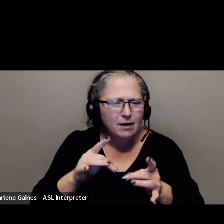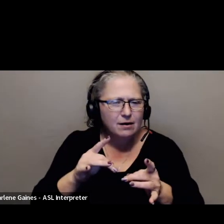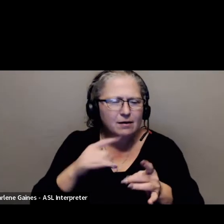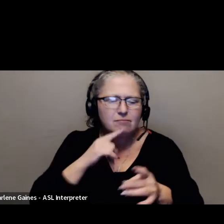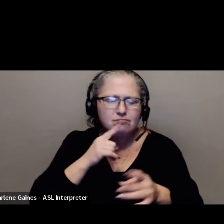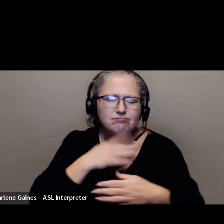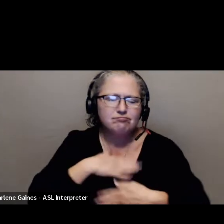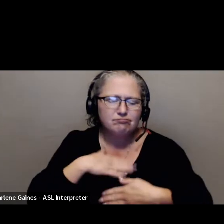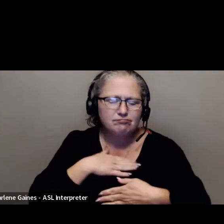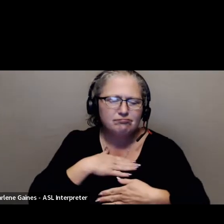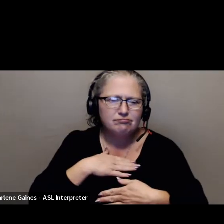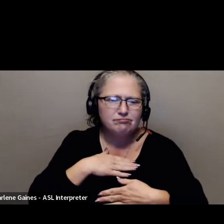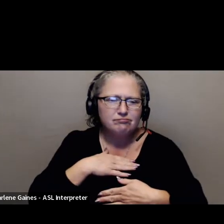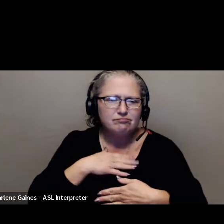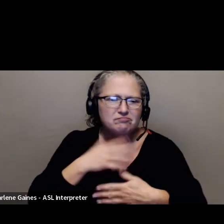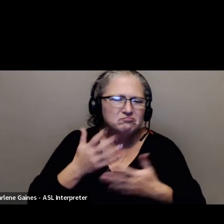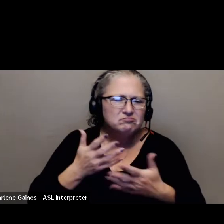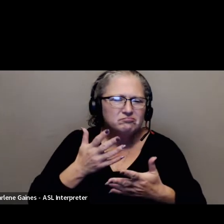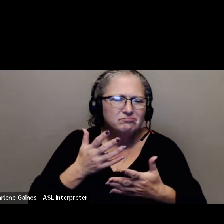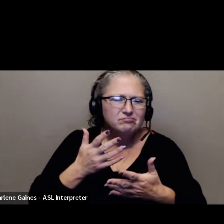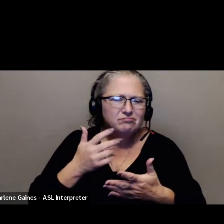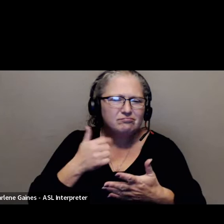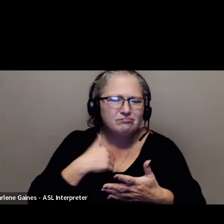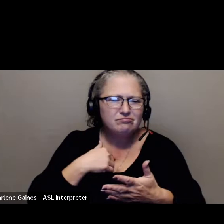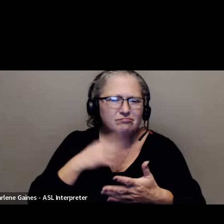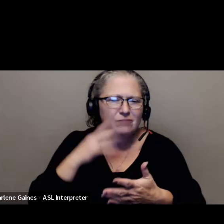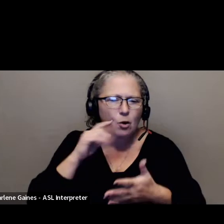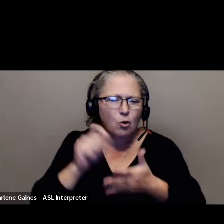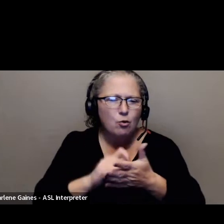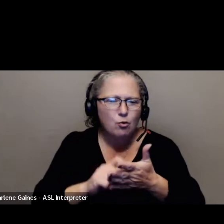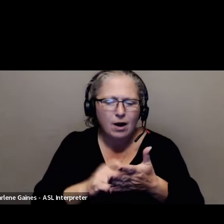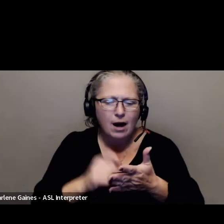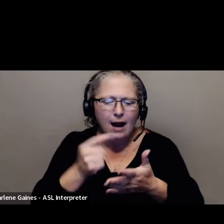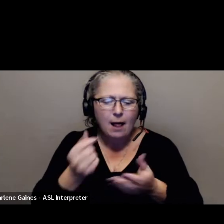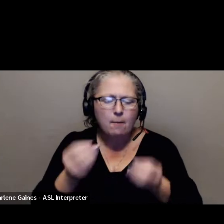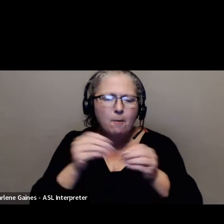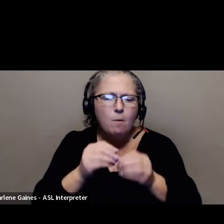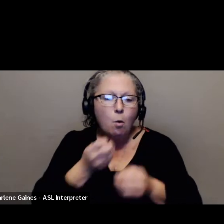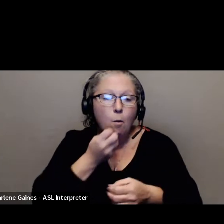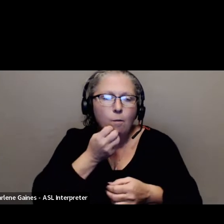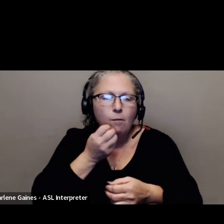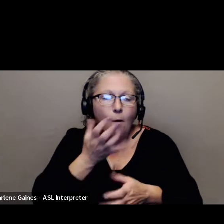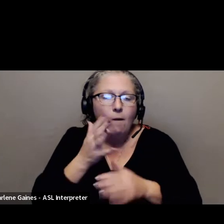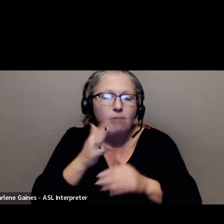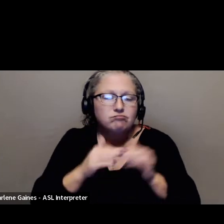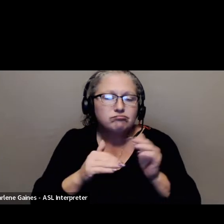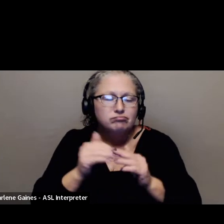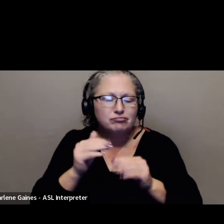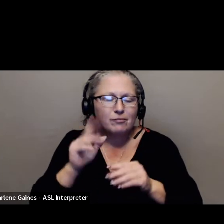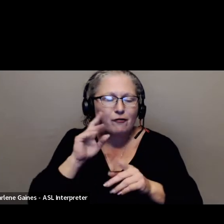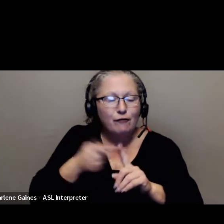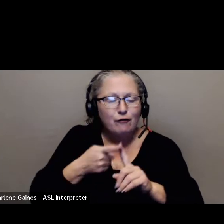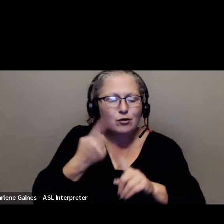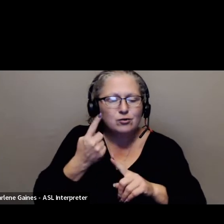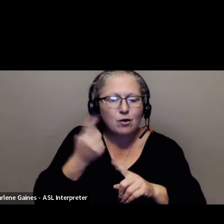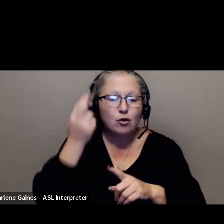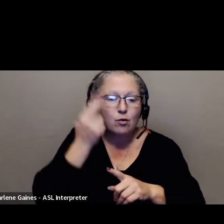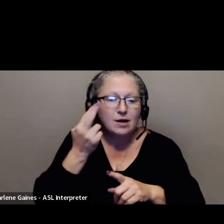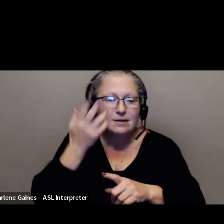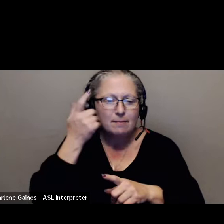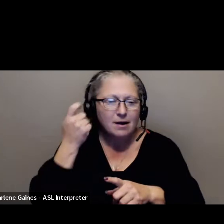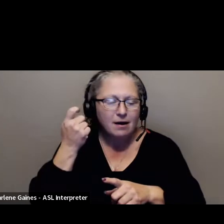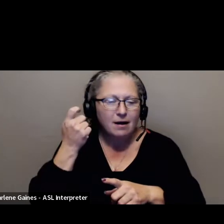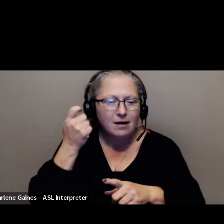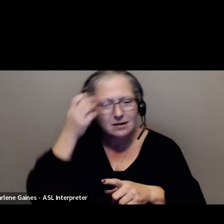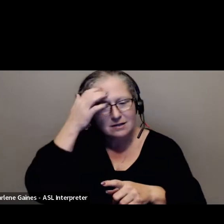pleased. Not much because, I mean, I would have written a little warmer statement, the initial one. The reason being is, you